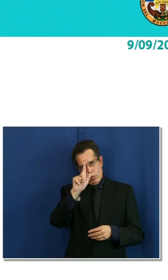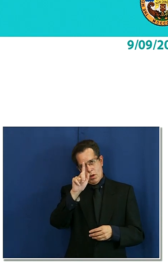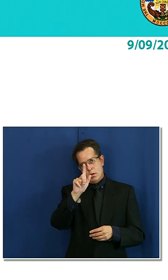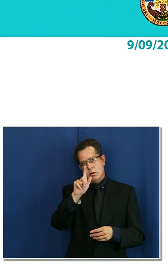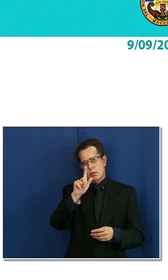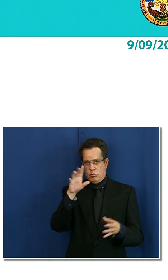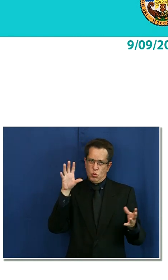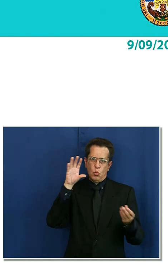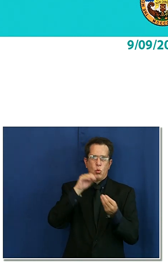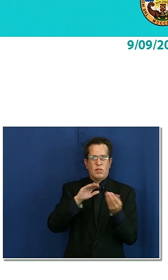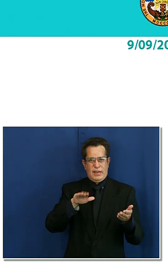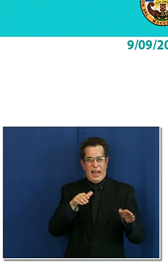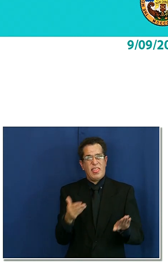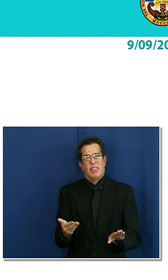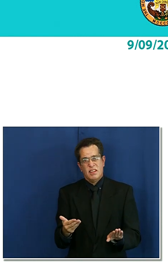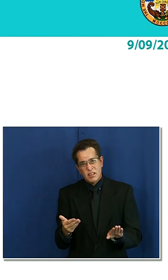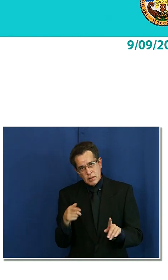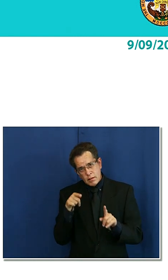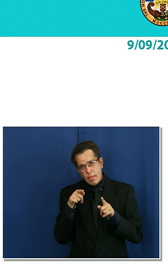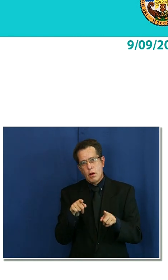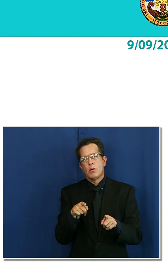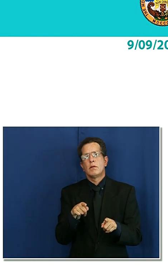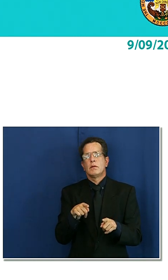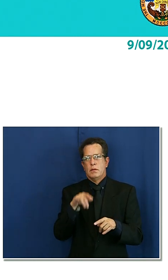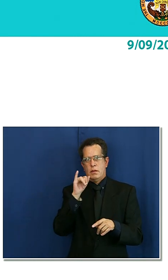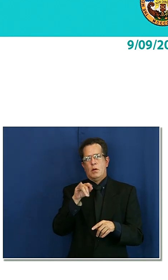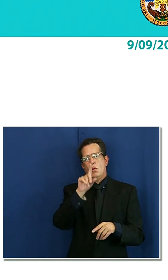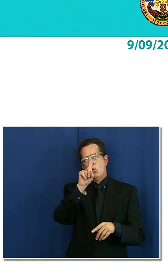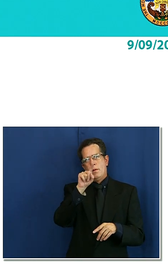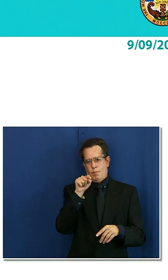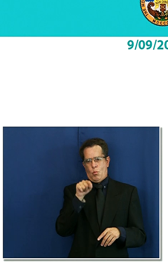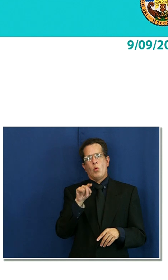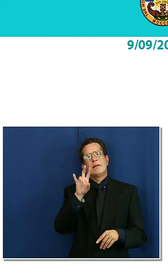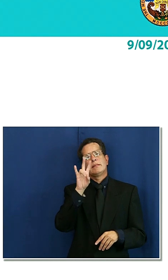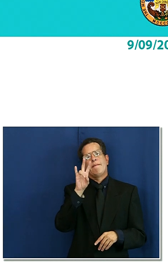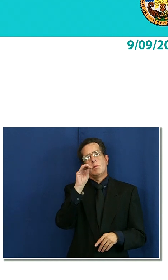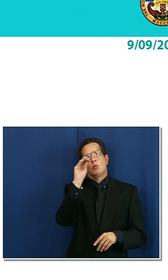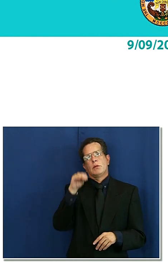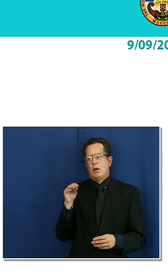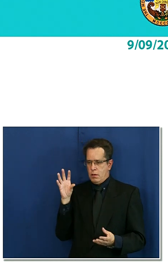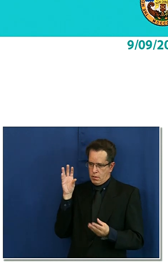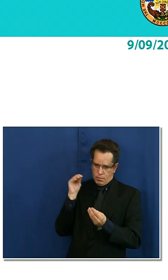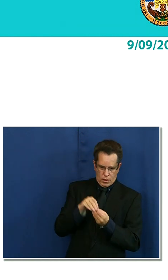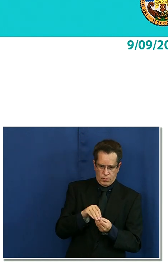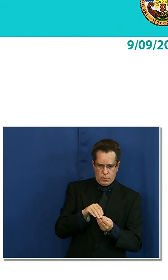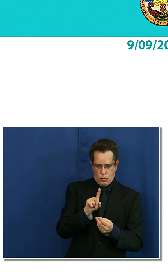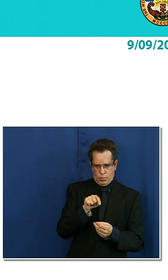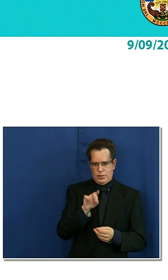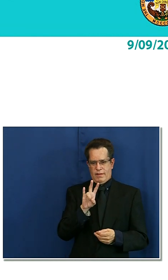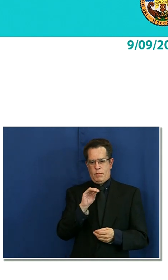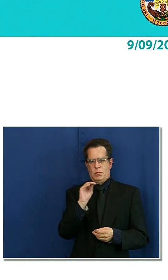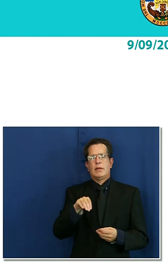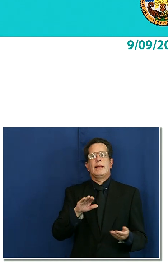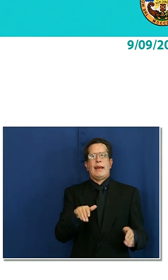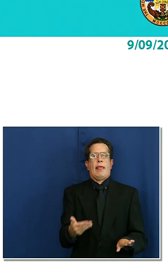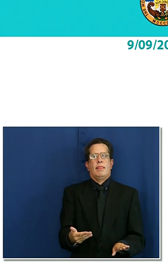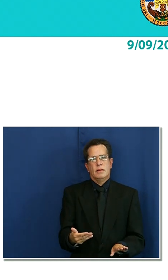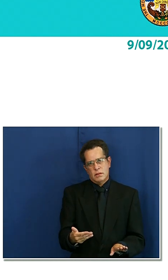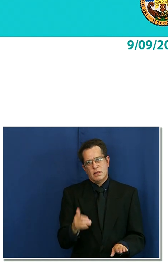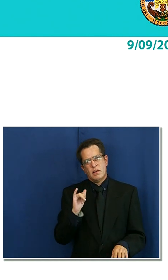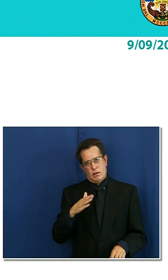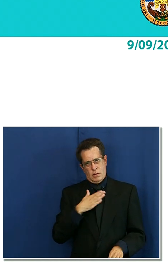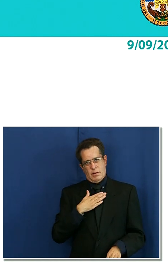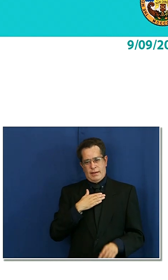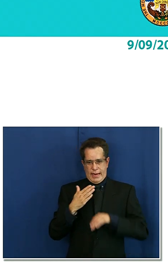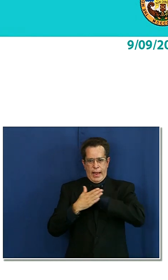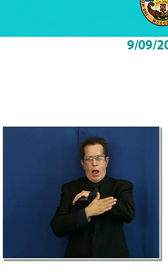721 total deaths and represents 1.7% of the total number of cases. This is also the county's